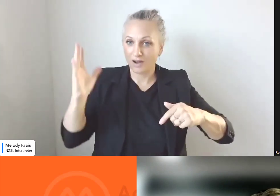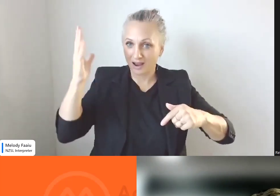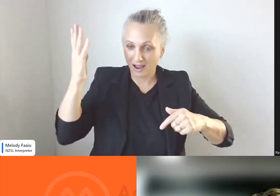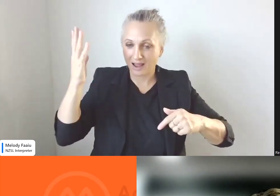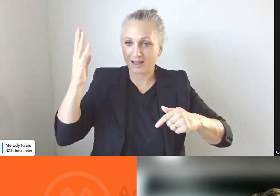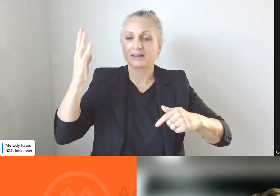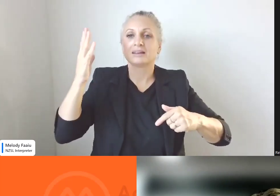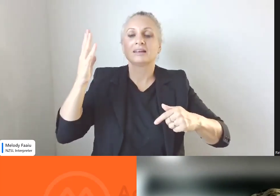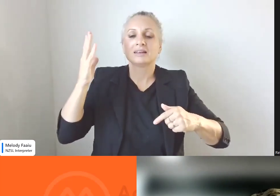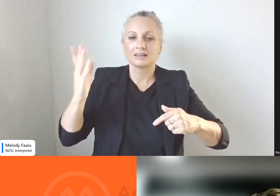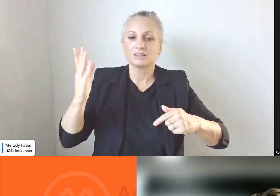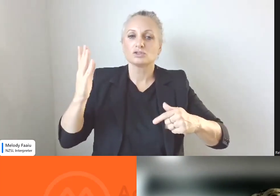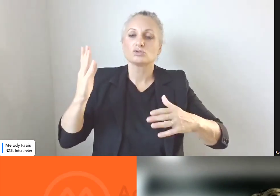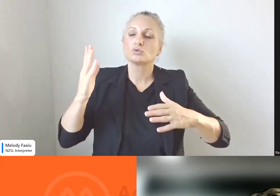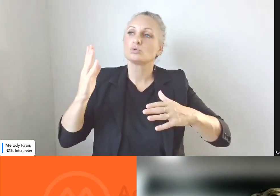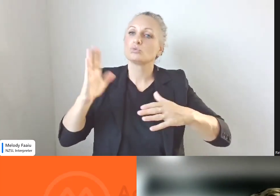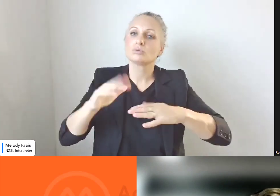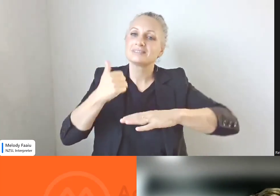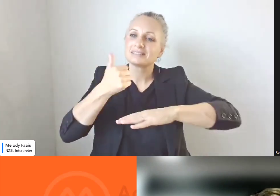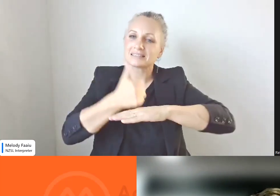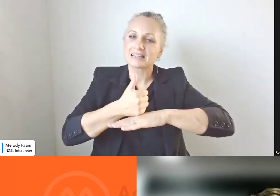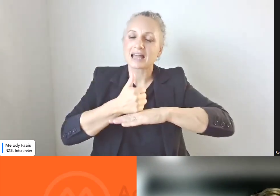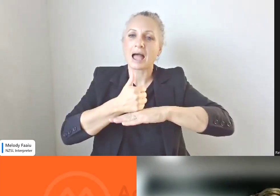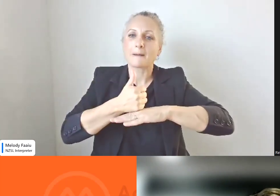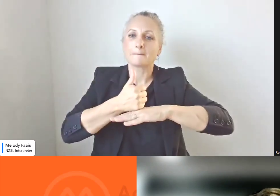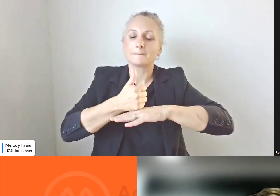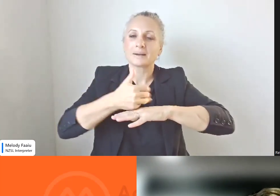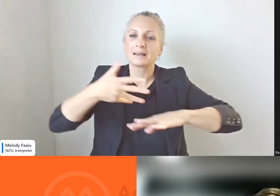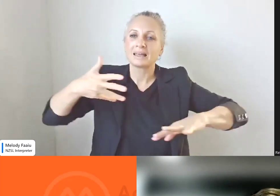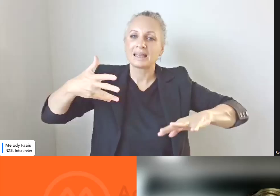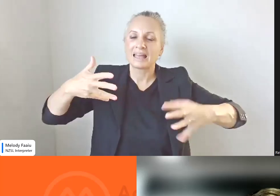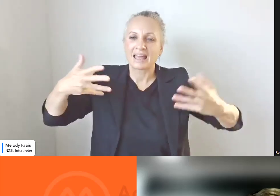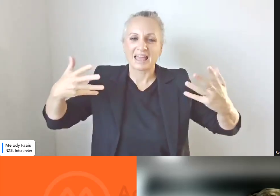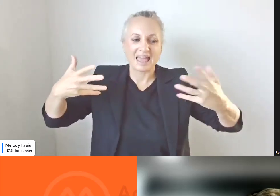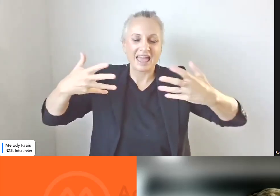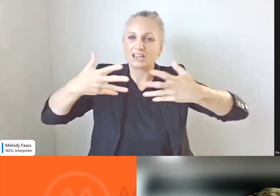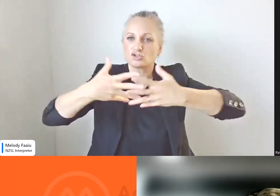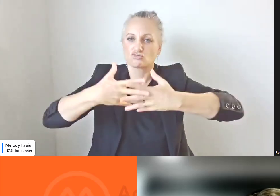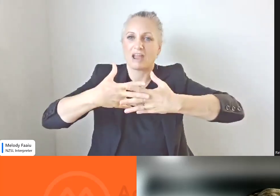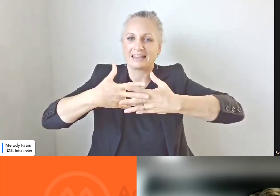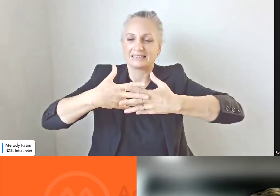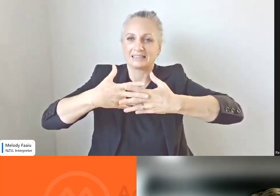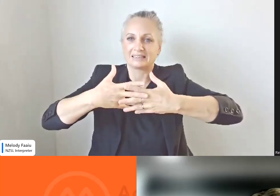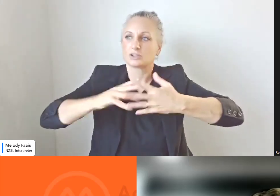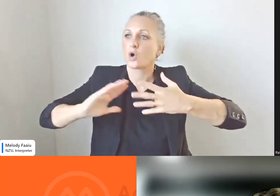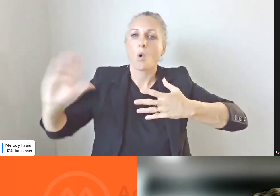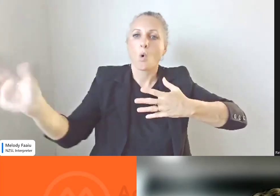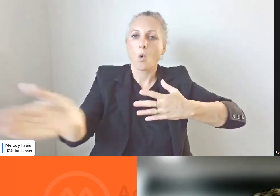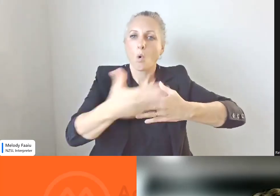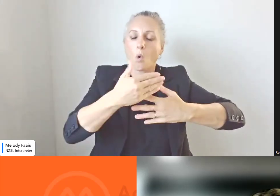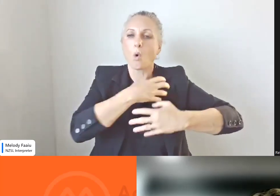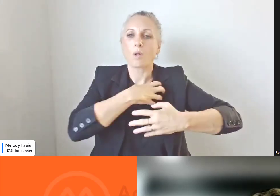an integrated all of government information service for disabled